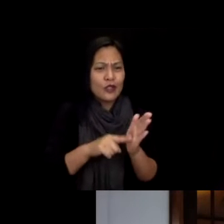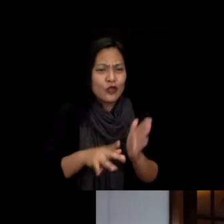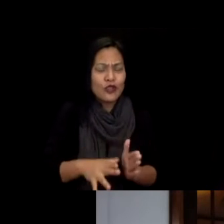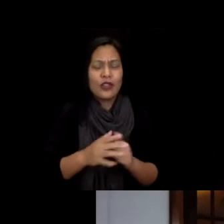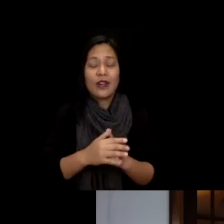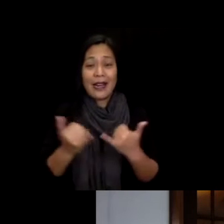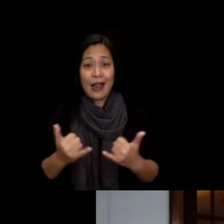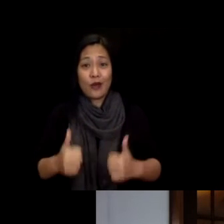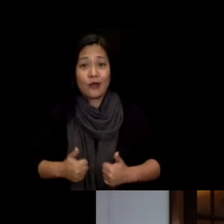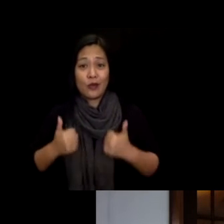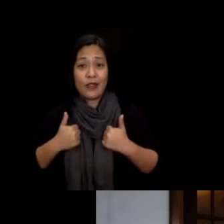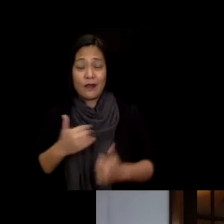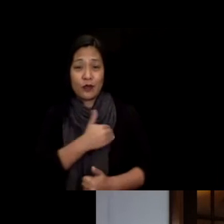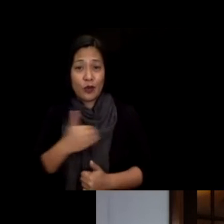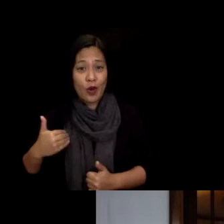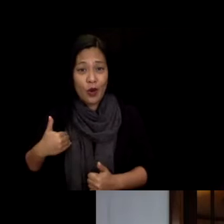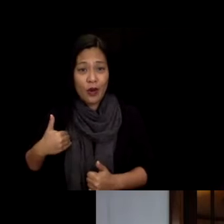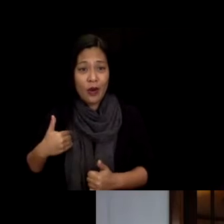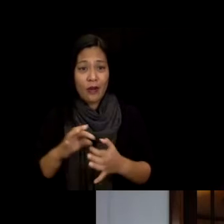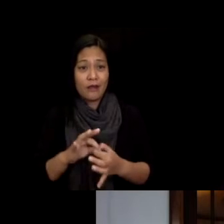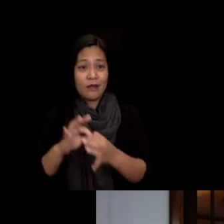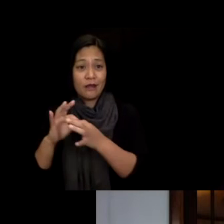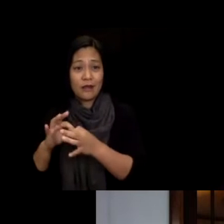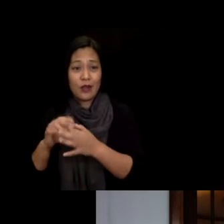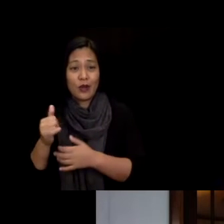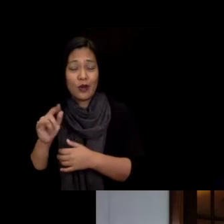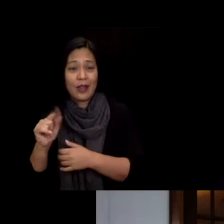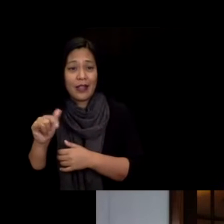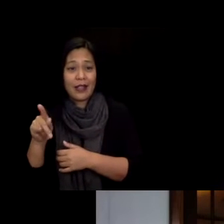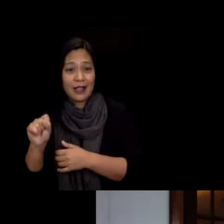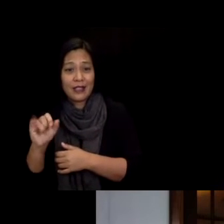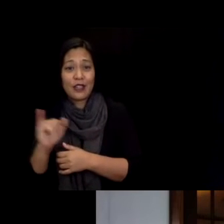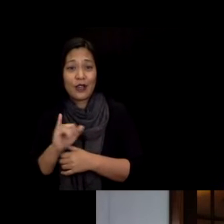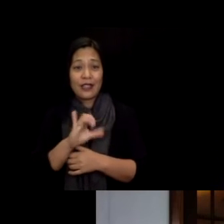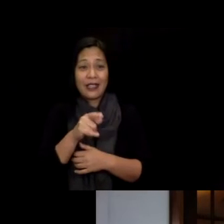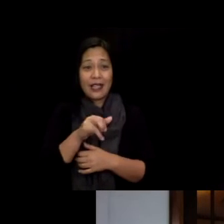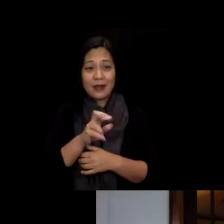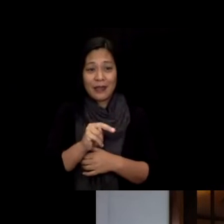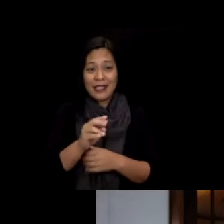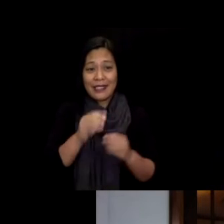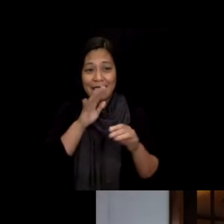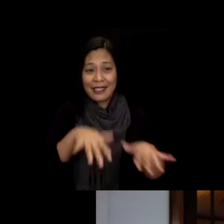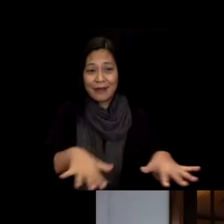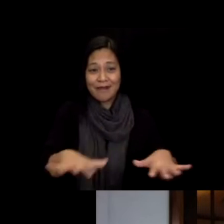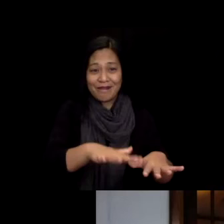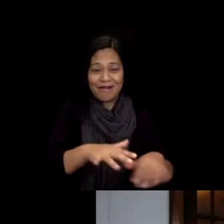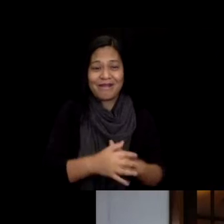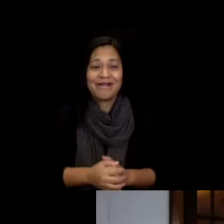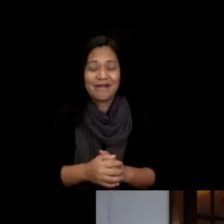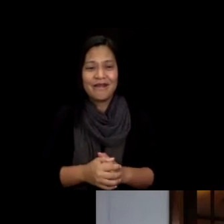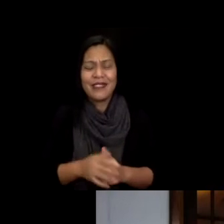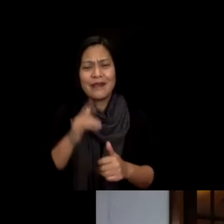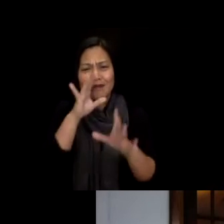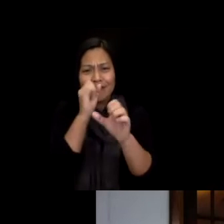in Toronto with roots in the Great Lakes and Caspian Sea Basin. He is driven by beauty and